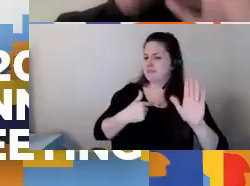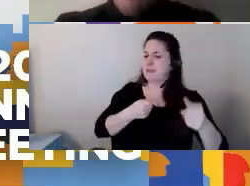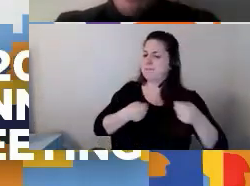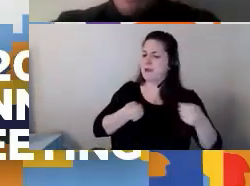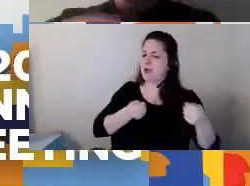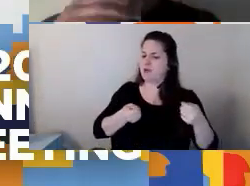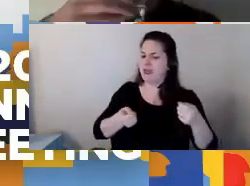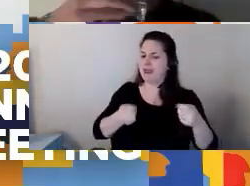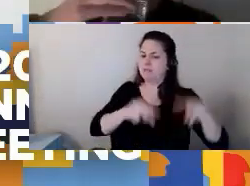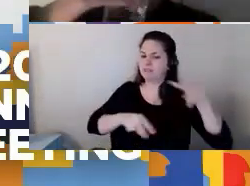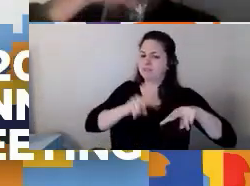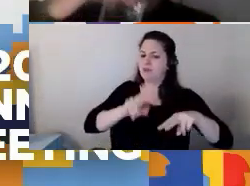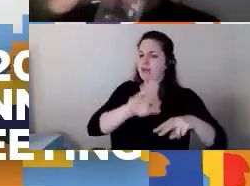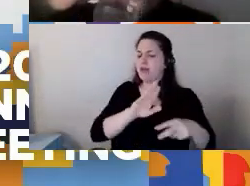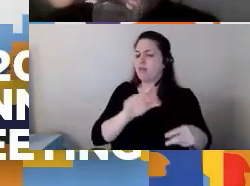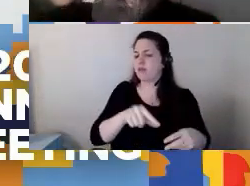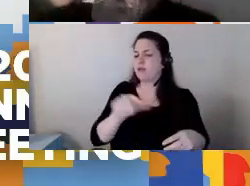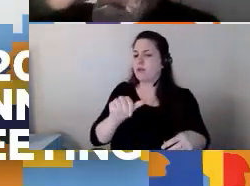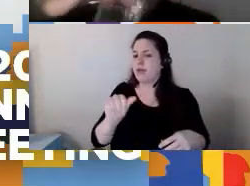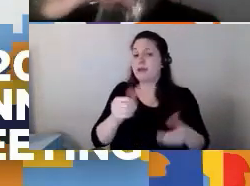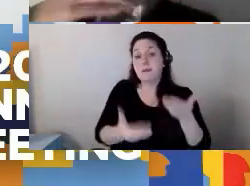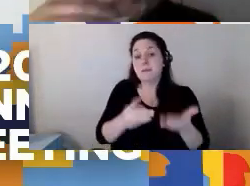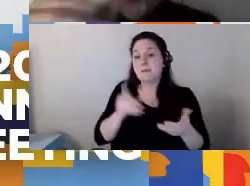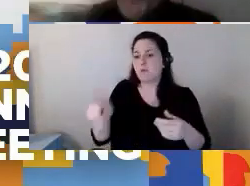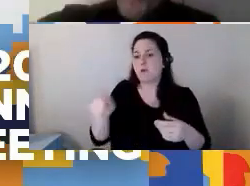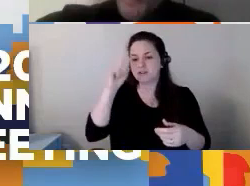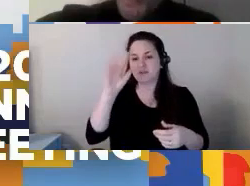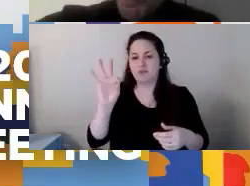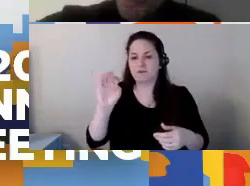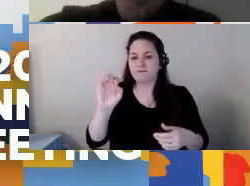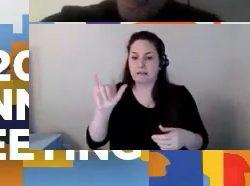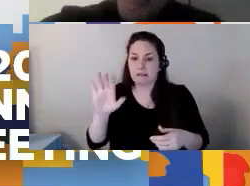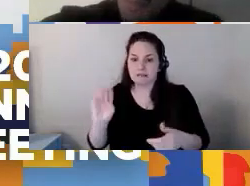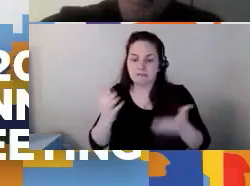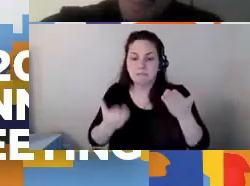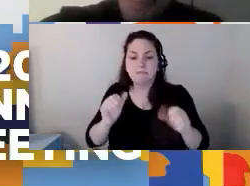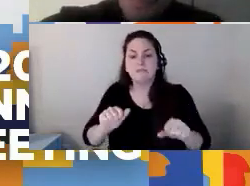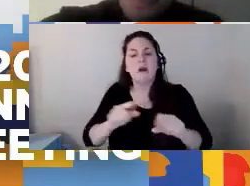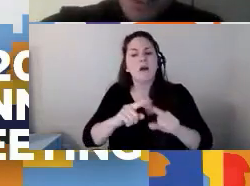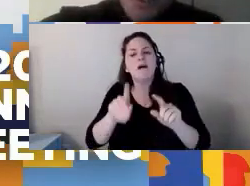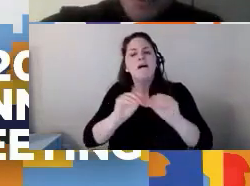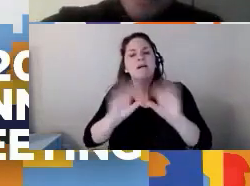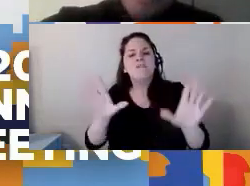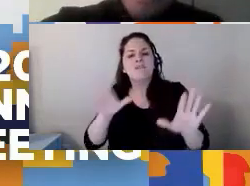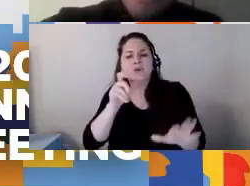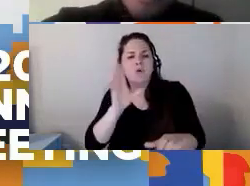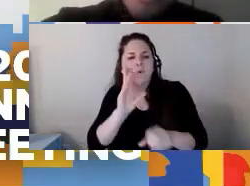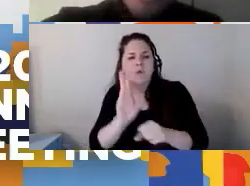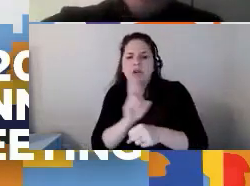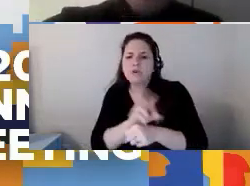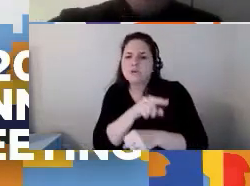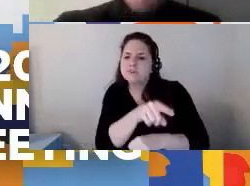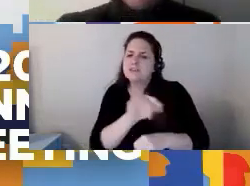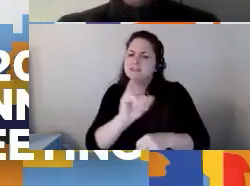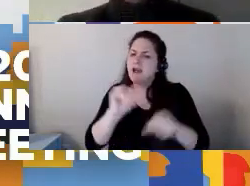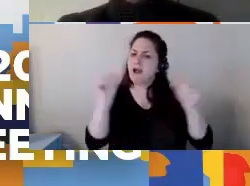may be a question for Felice and Robert, but can we clarify who is actually going to be using the poster platform? Meaning,